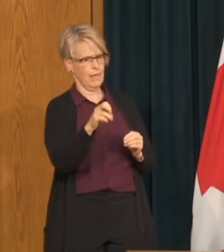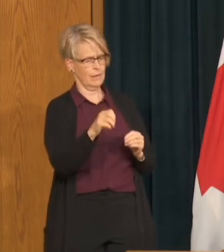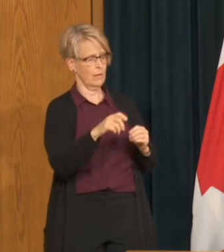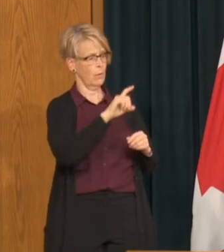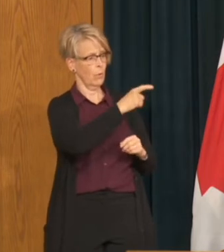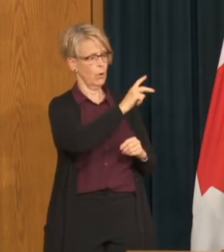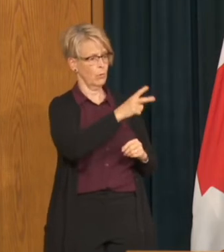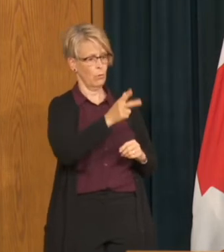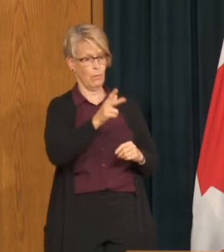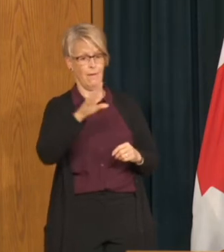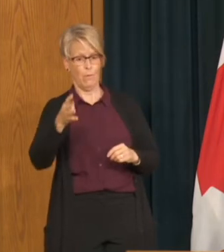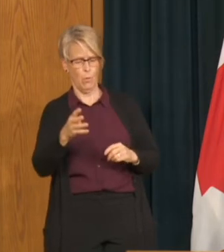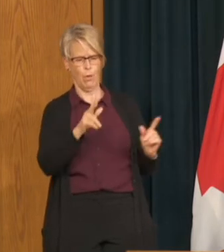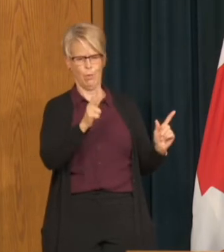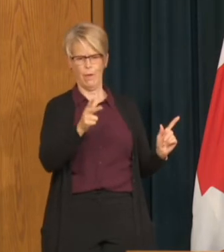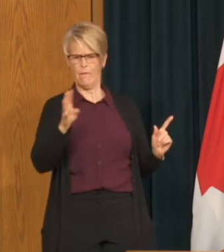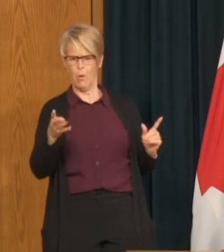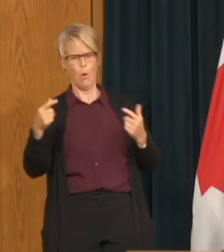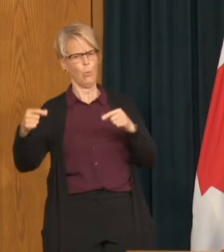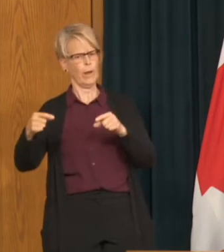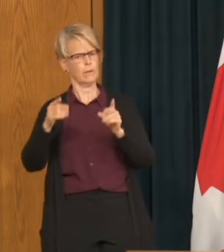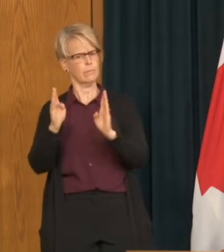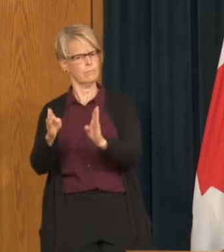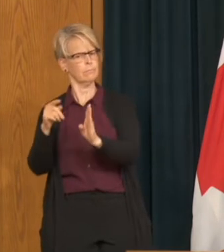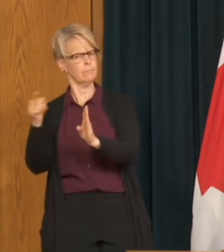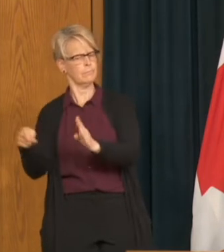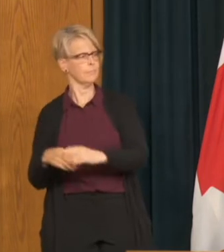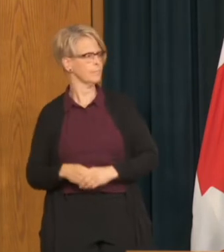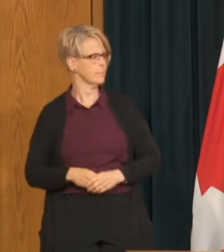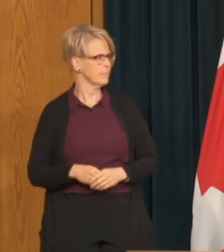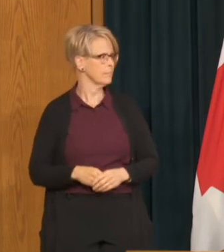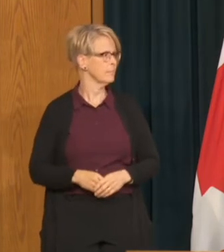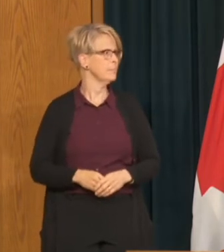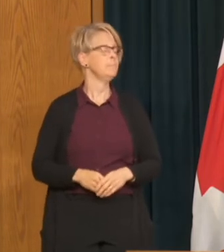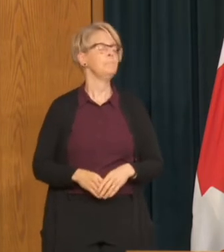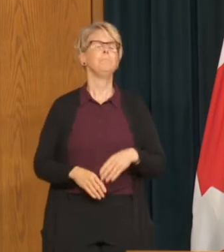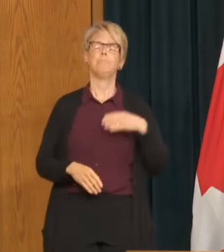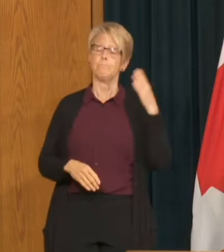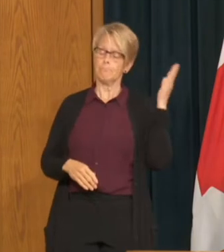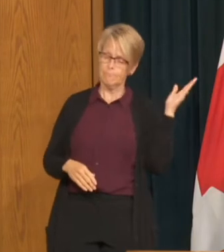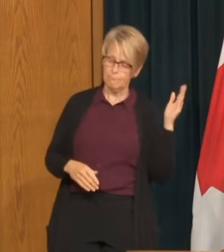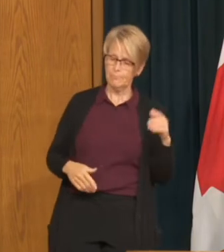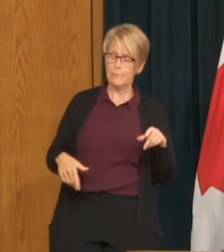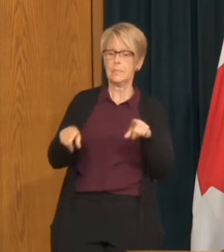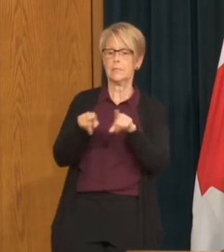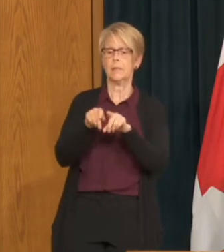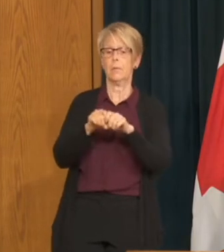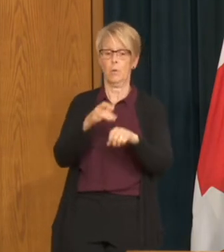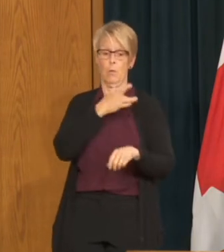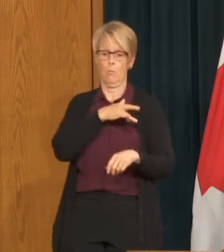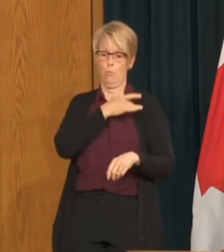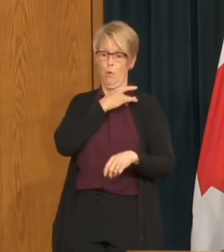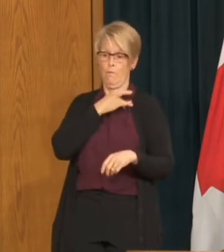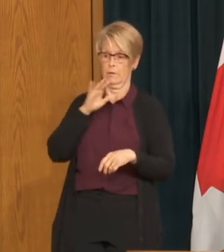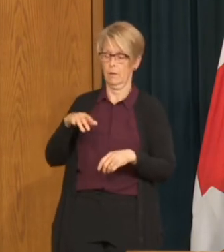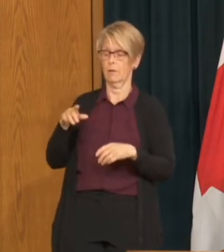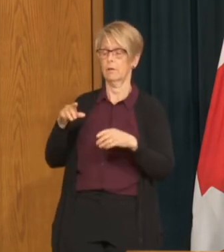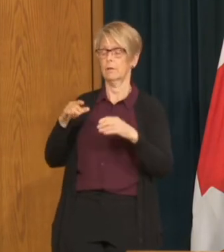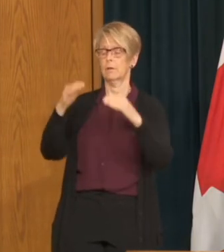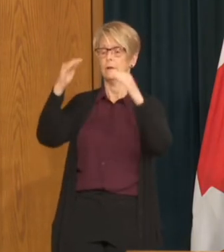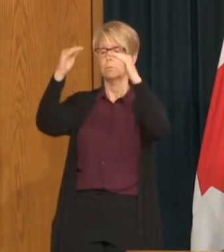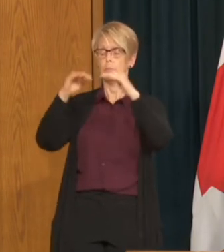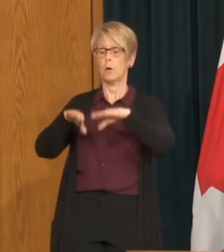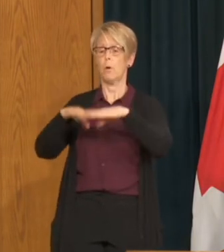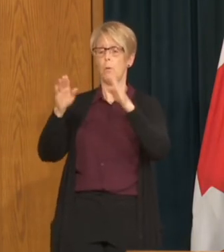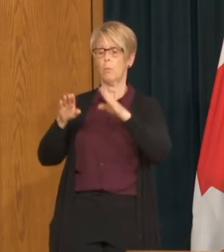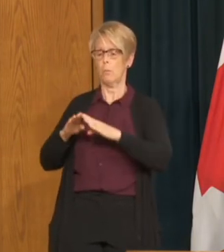when we should expect to see those? So like we've seen with the province's reopening plan, Phil, the